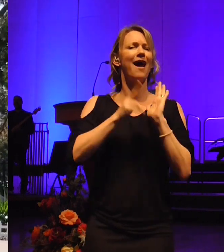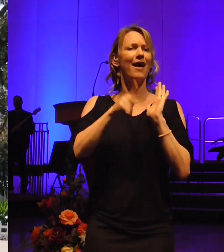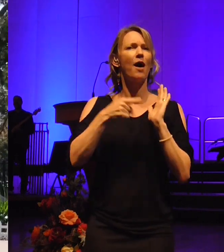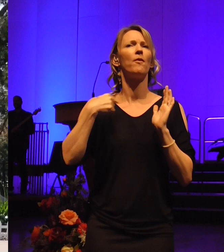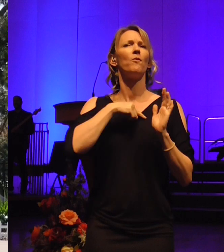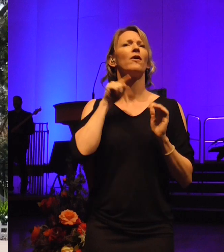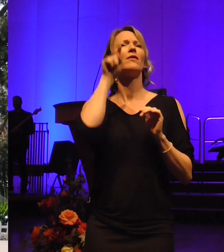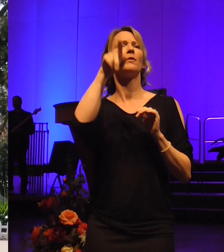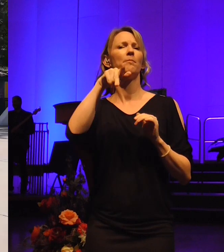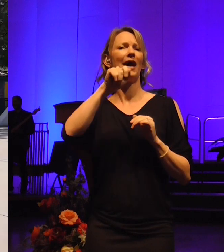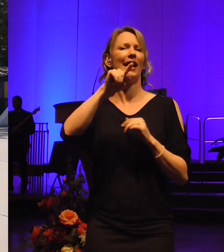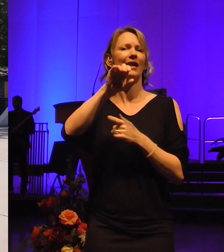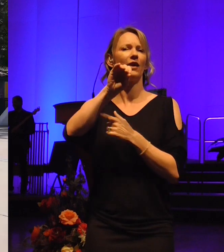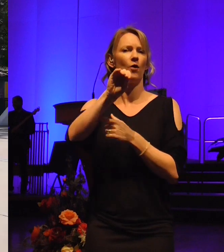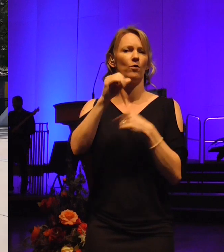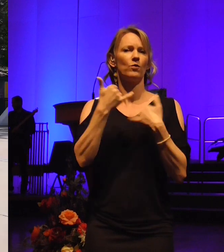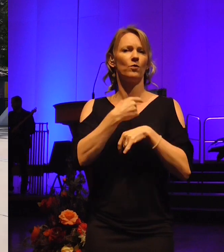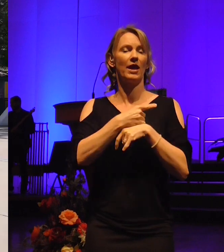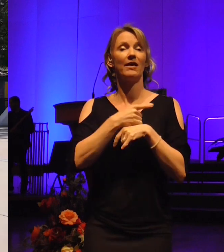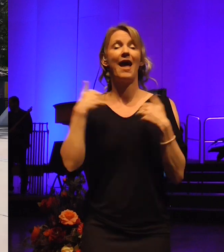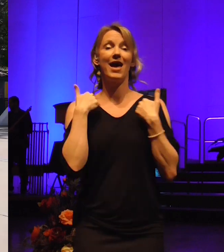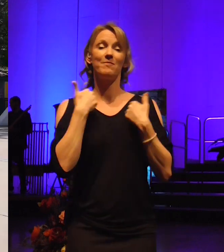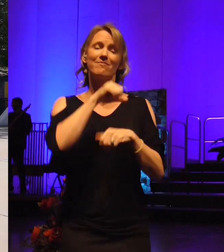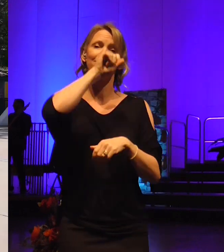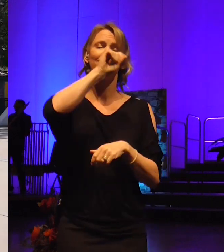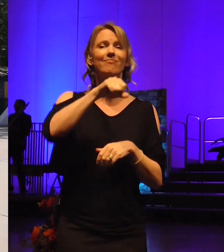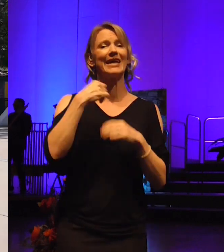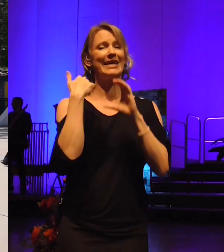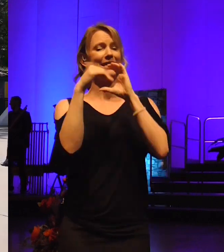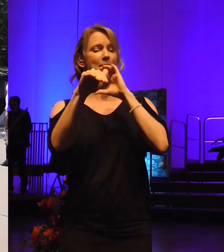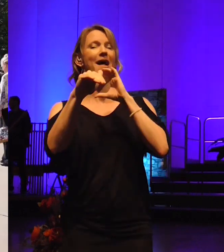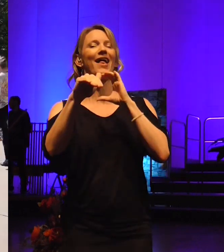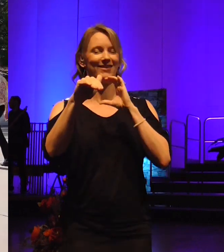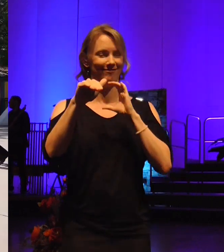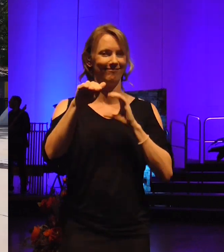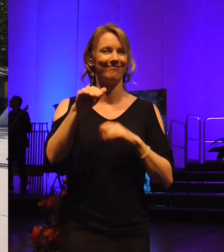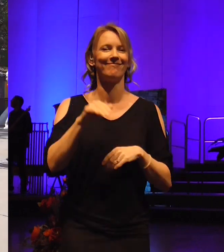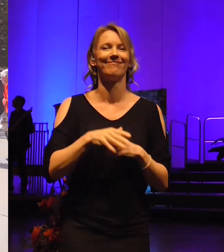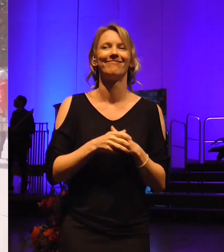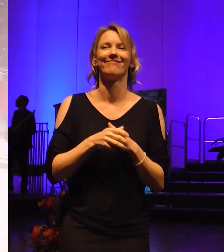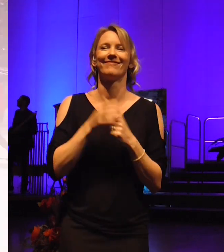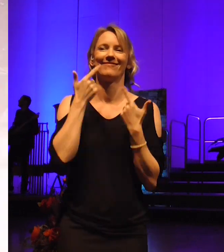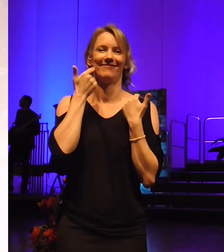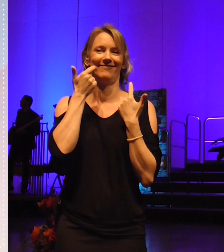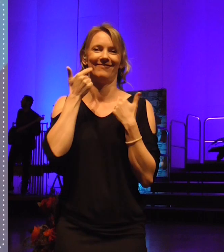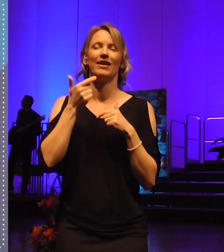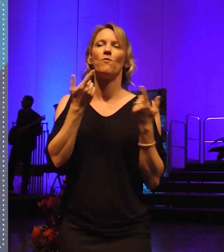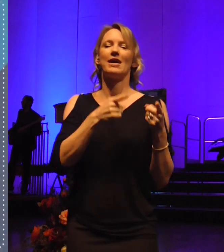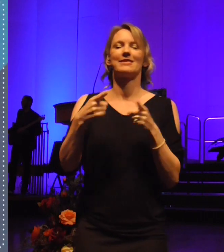We're out on the patio today. Thank you. Animals love getting an email. Here's what's coming up.